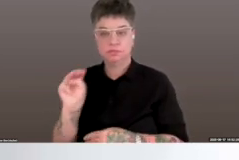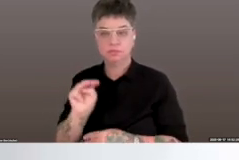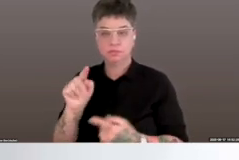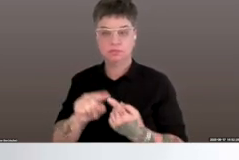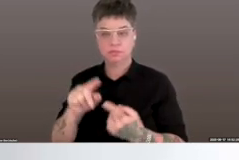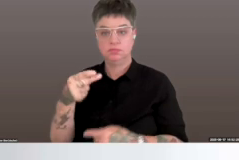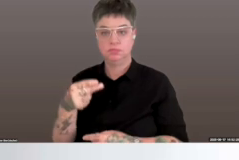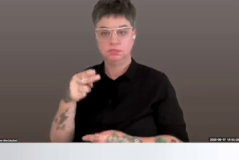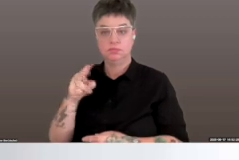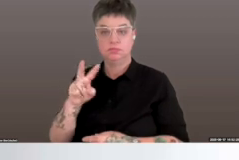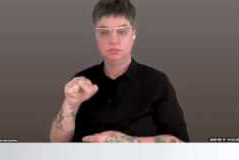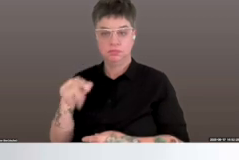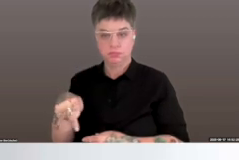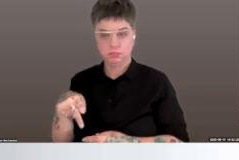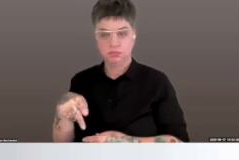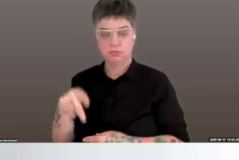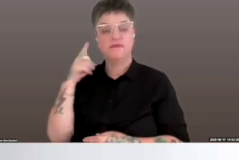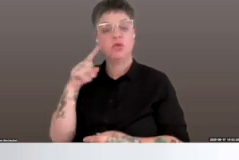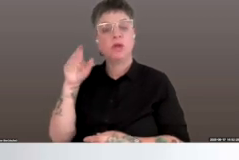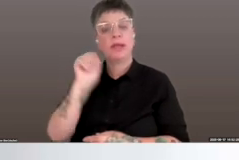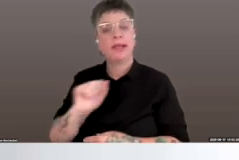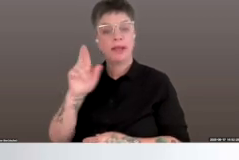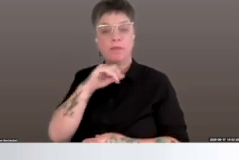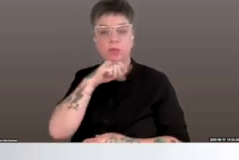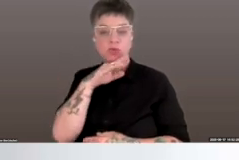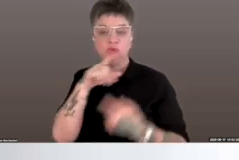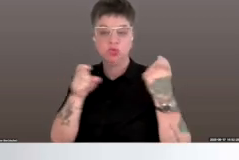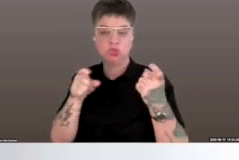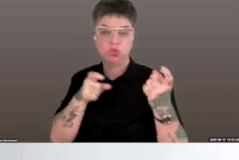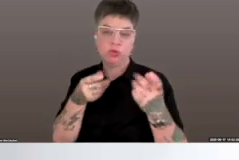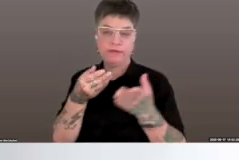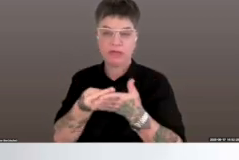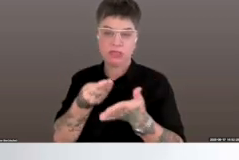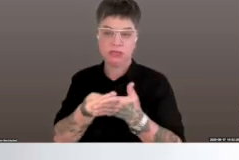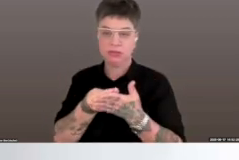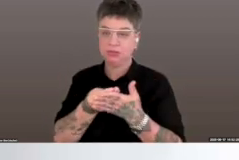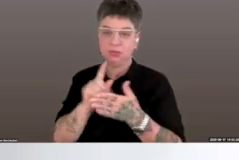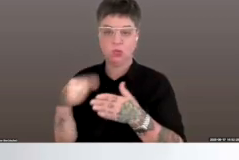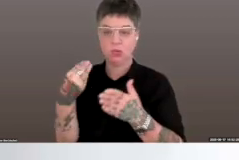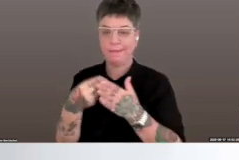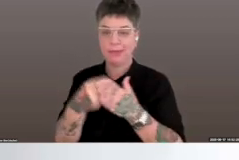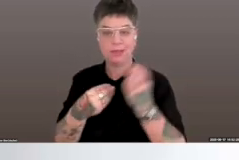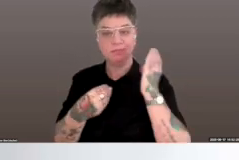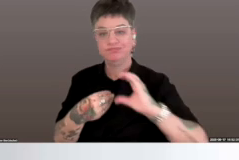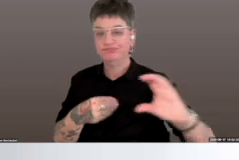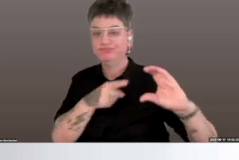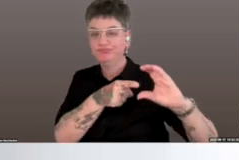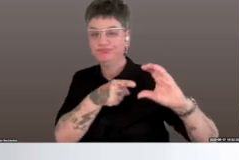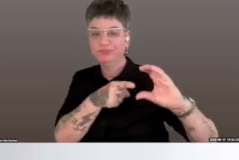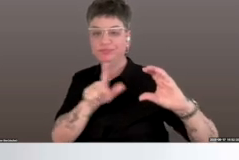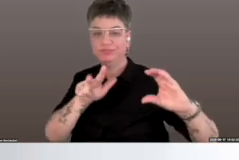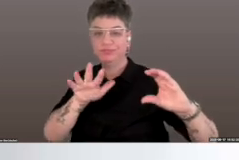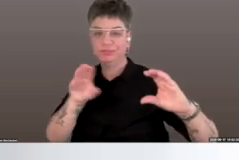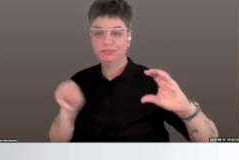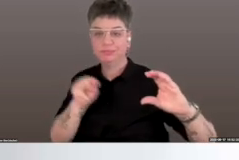from the APCF, the Air Pollution Control Fund. Otherwise, the only other appropriation we're receiving that can be used for heavy duty projects is the $35